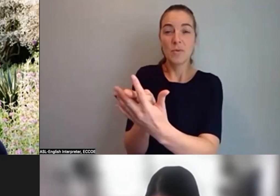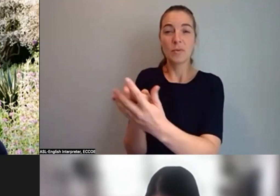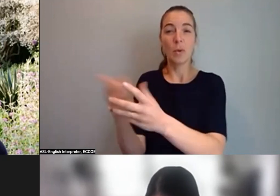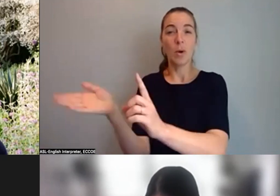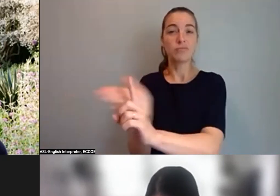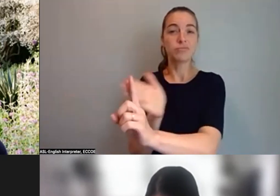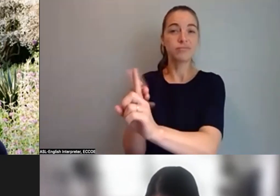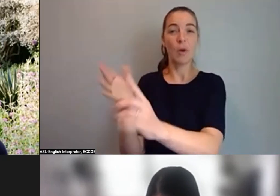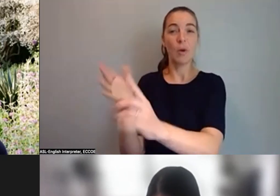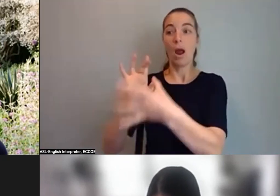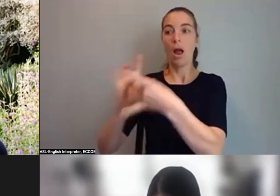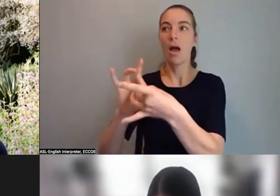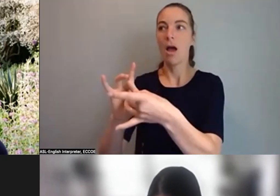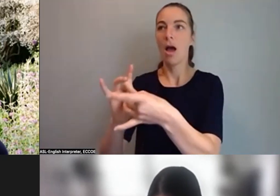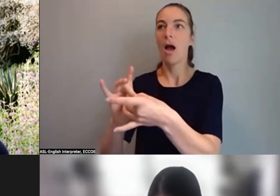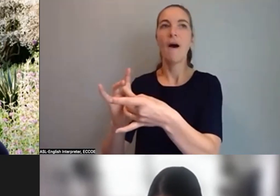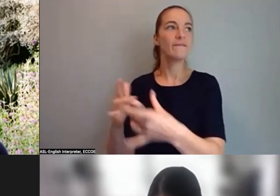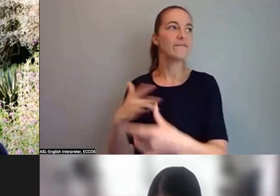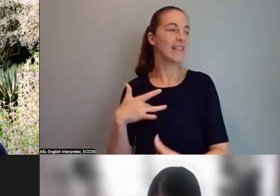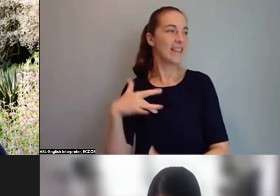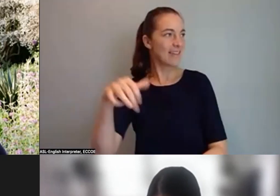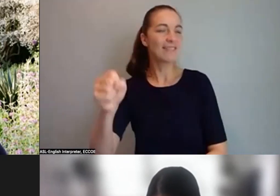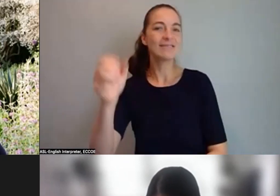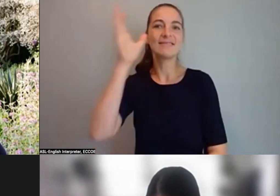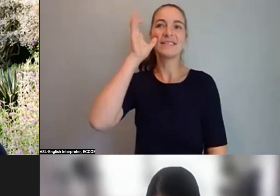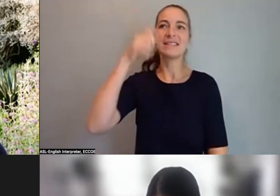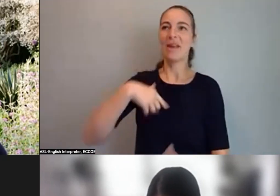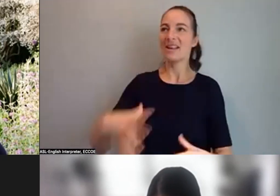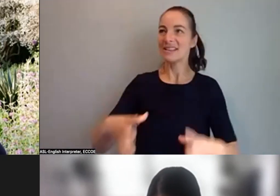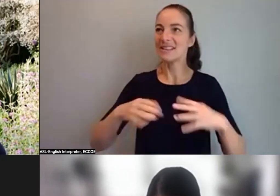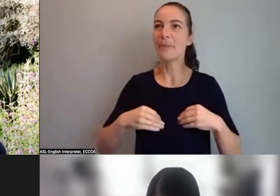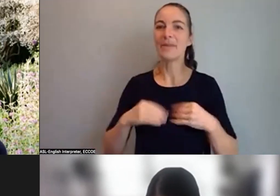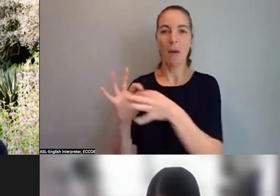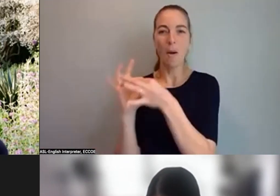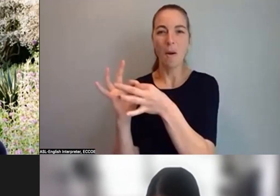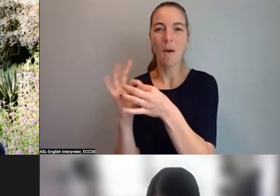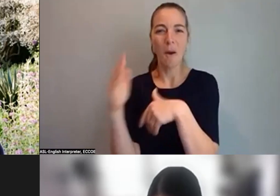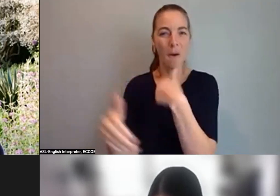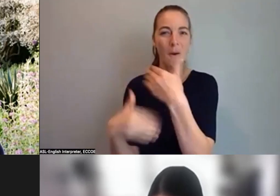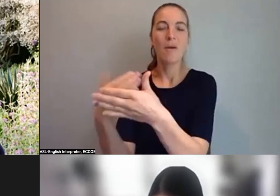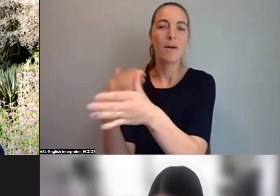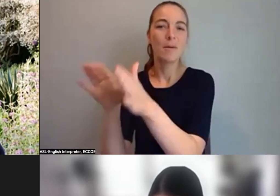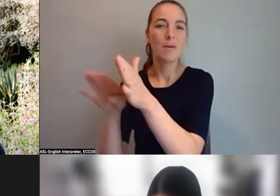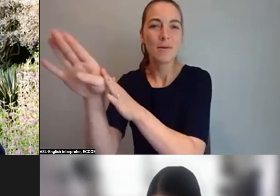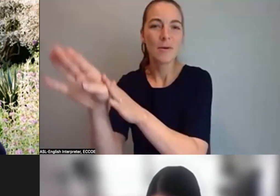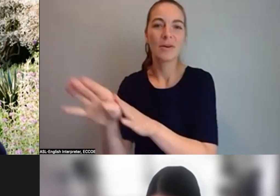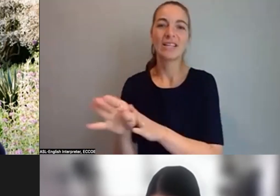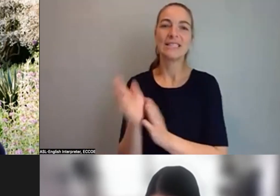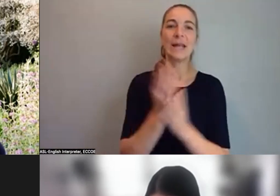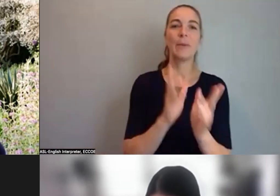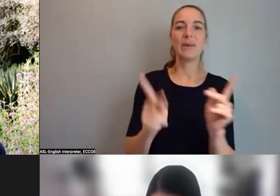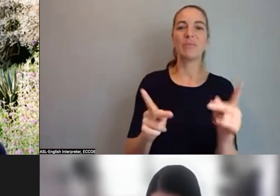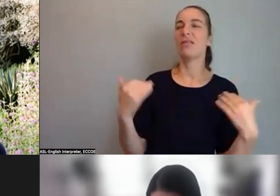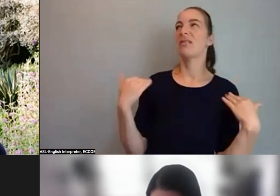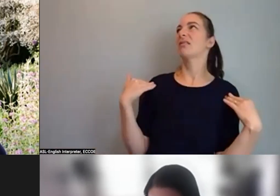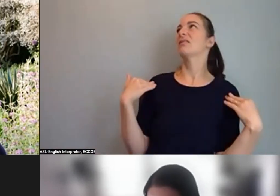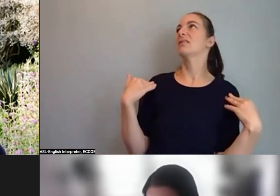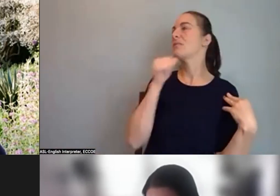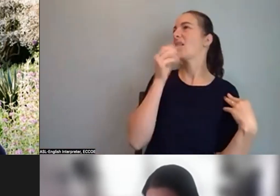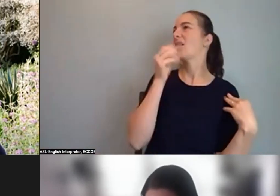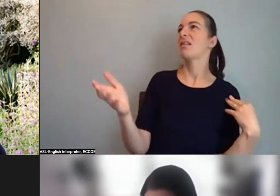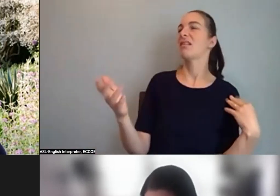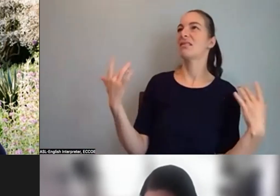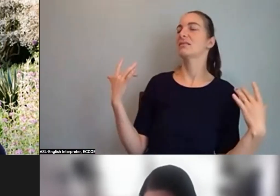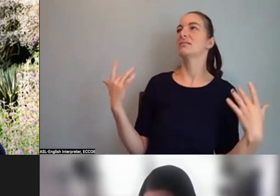of connection or that feeling of, you know, being left behind or, you know, you're not part of this future. And that's very much tied to